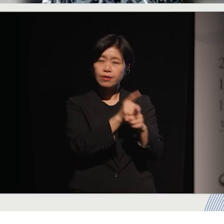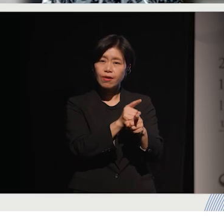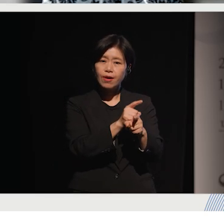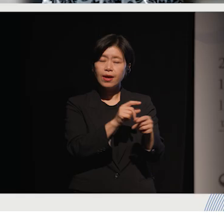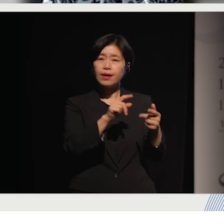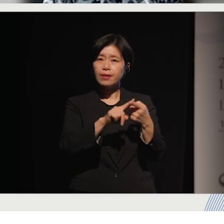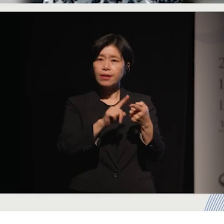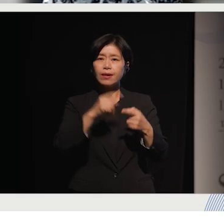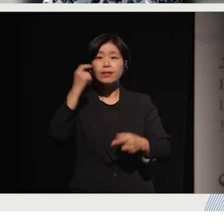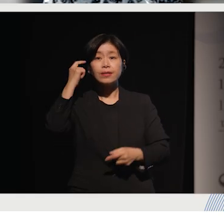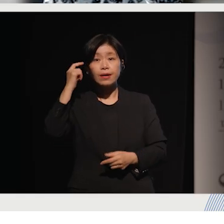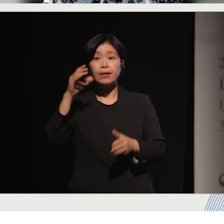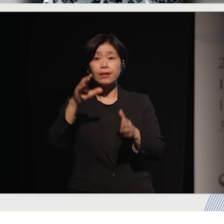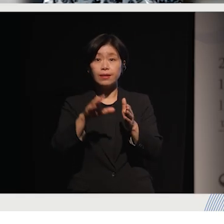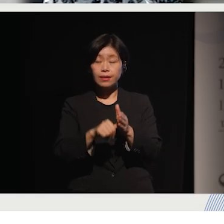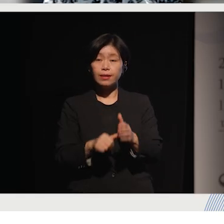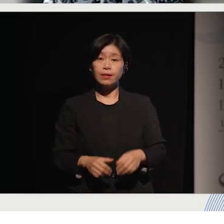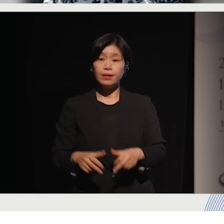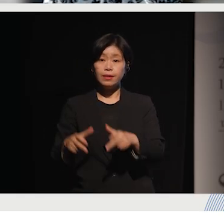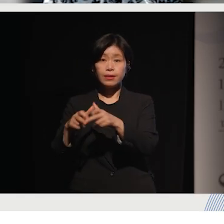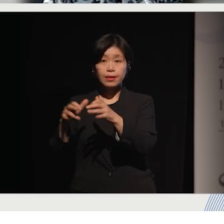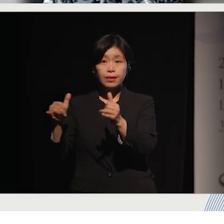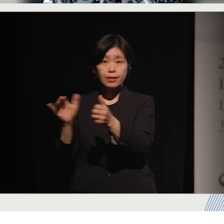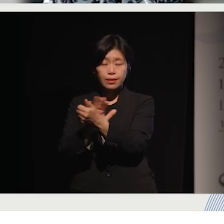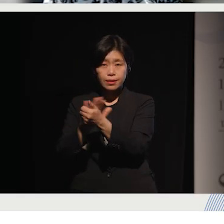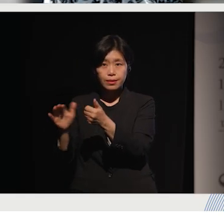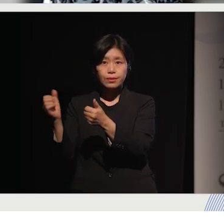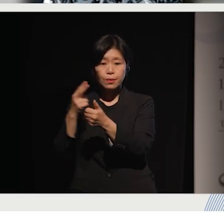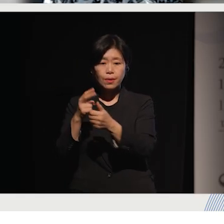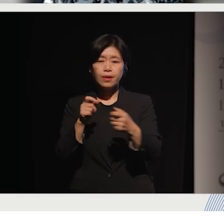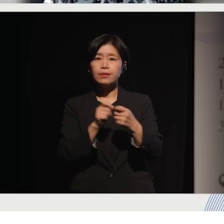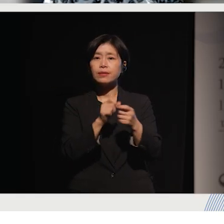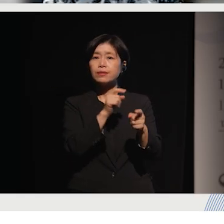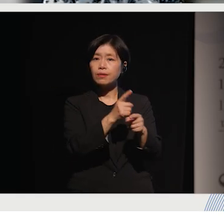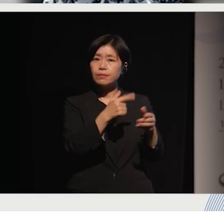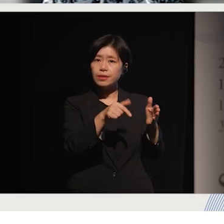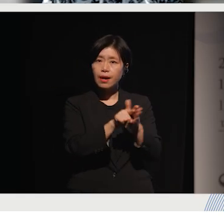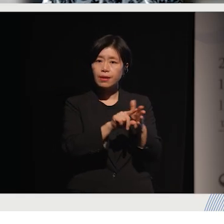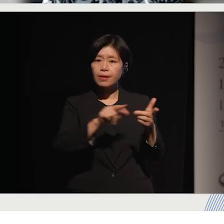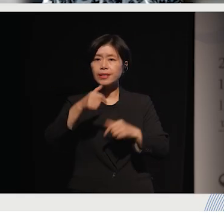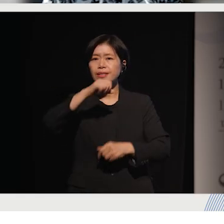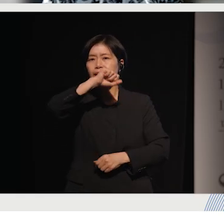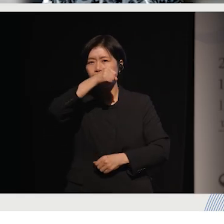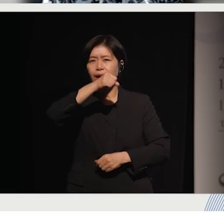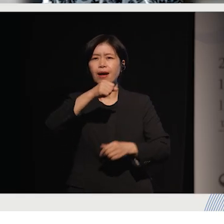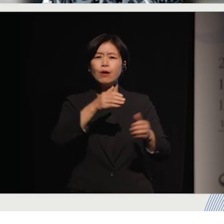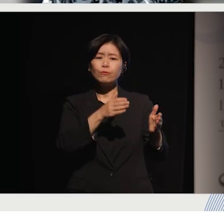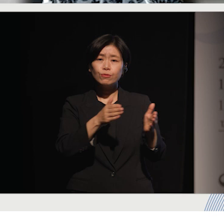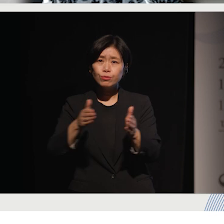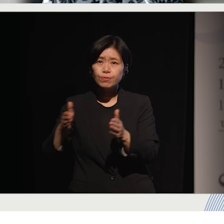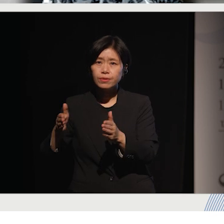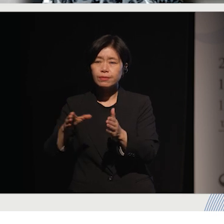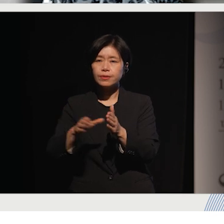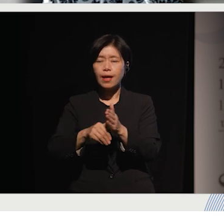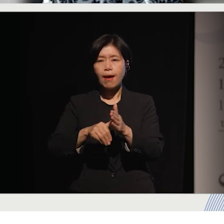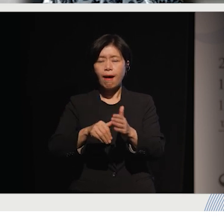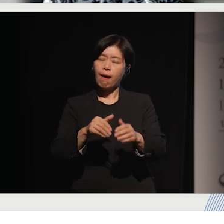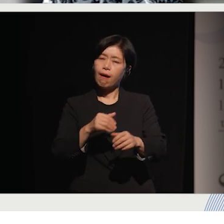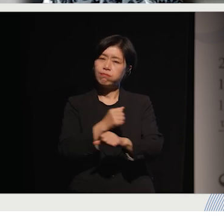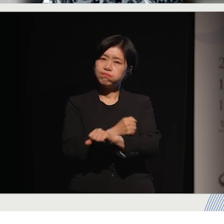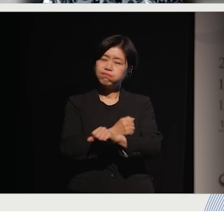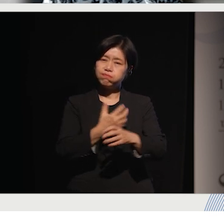as a whole, we're still struggling for resources and funding. Disability bias, there's still a lot